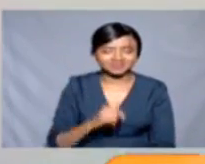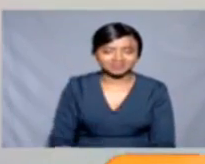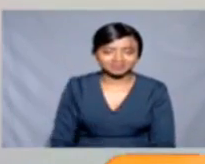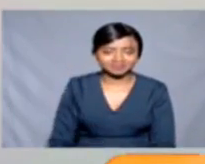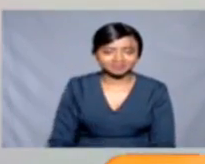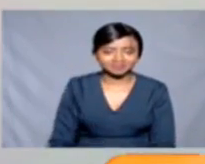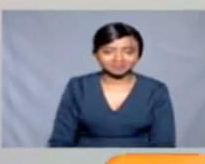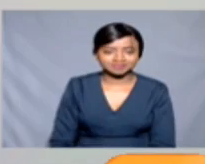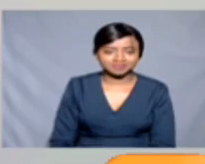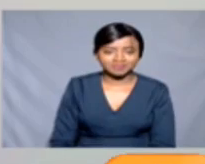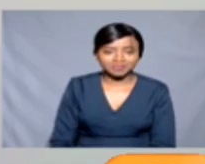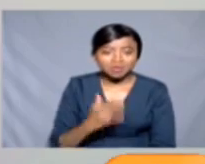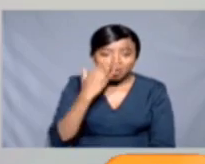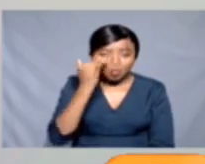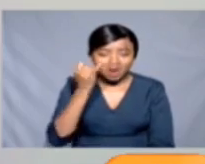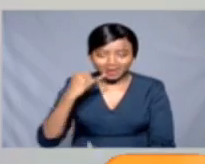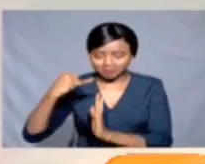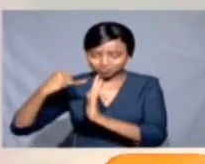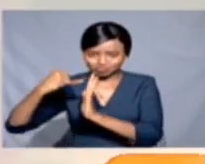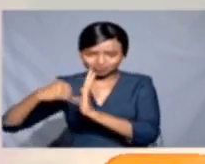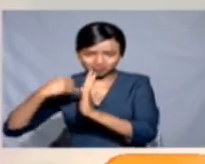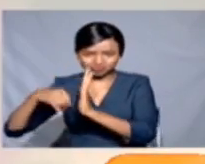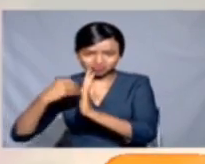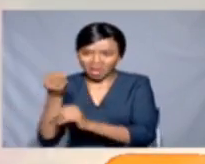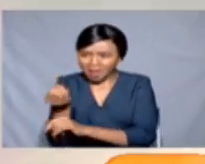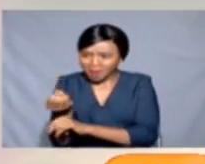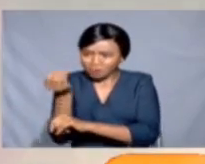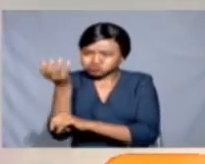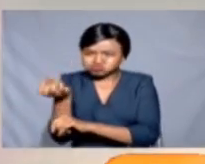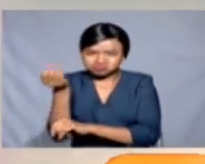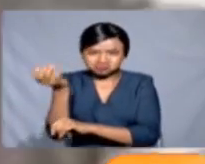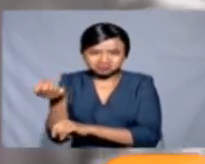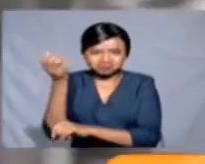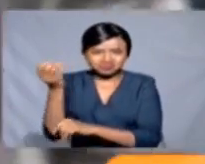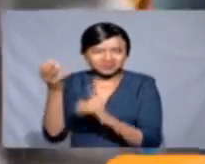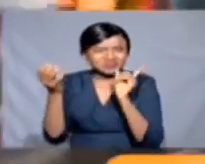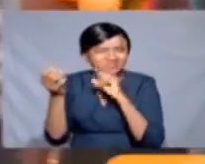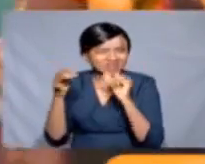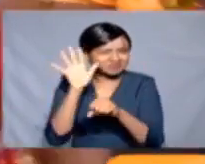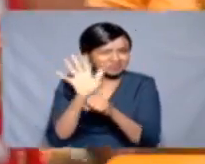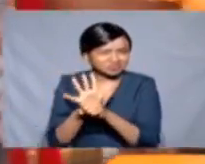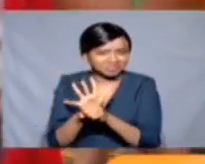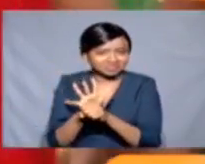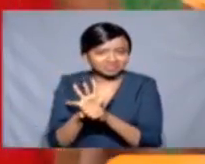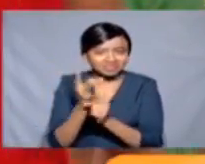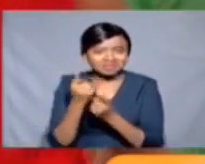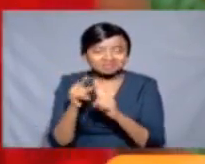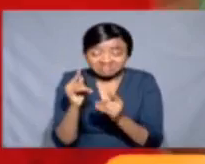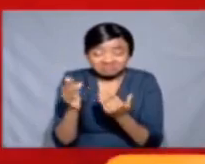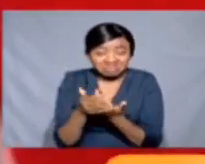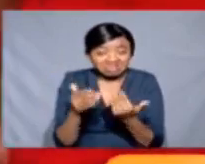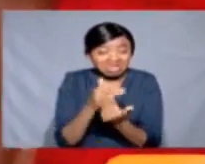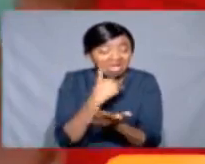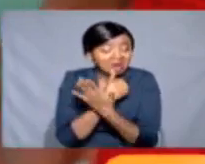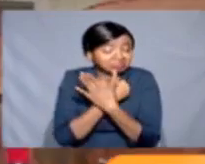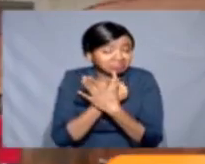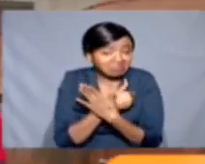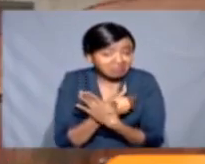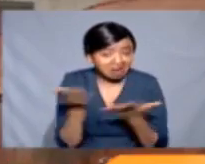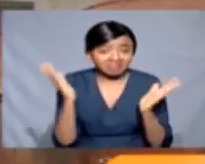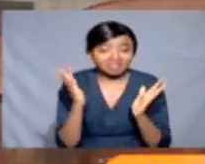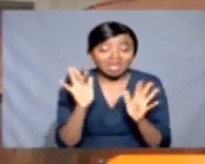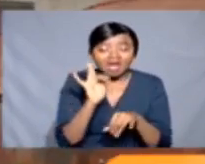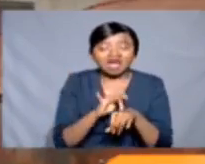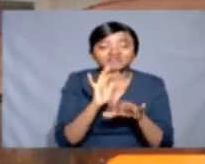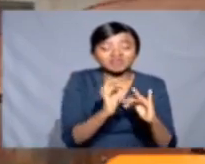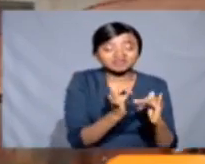Here, companies compete in releasing toxic emissions to the environment, not minding the health implication to